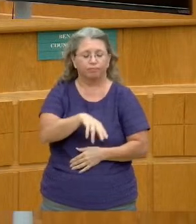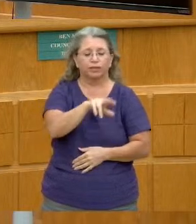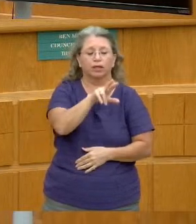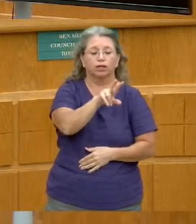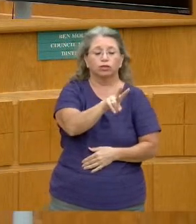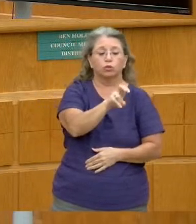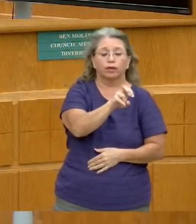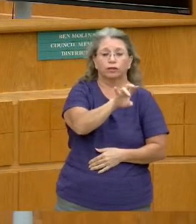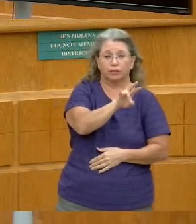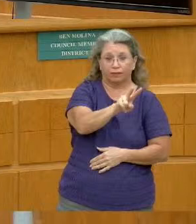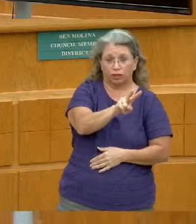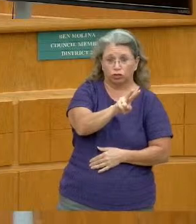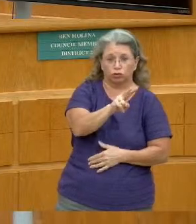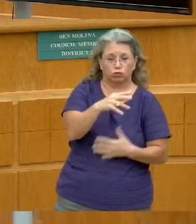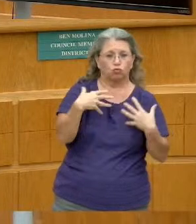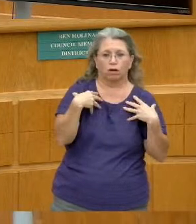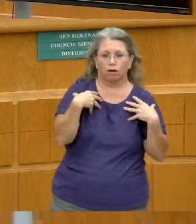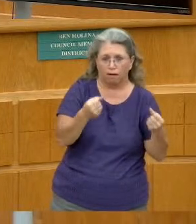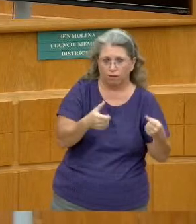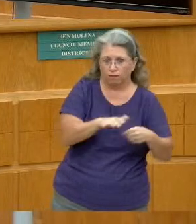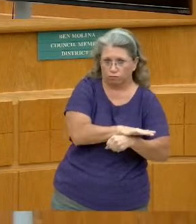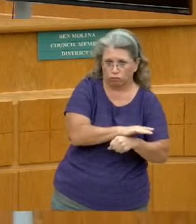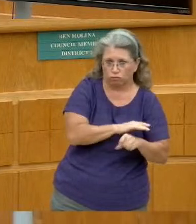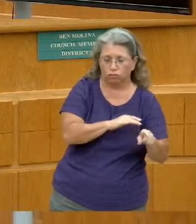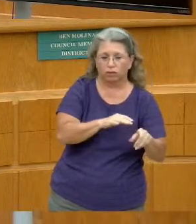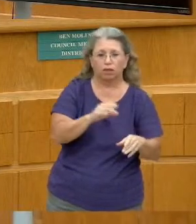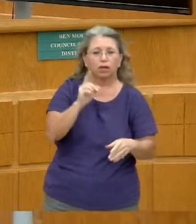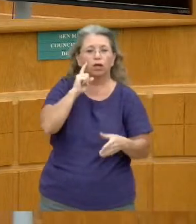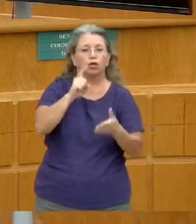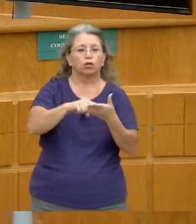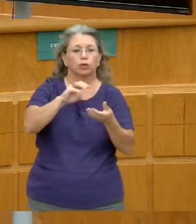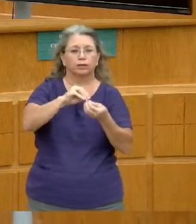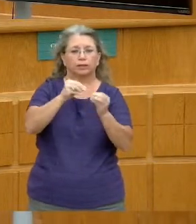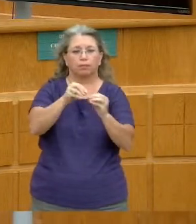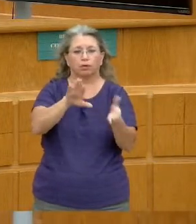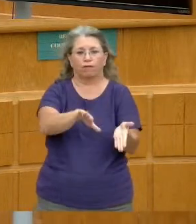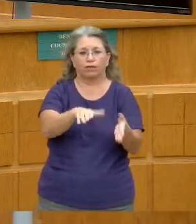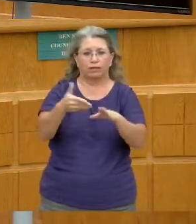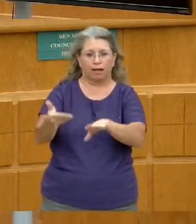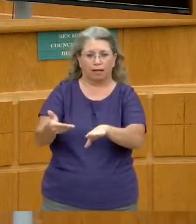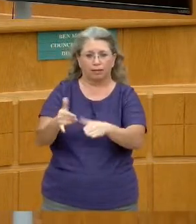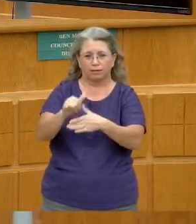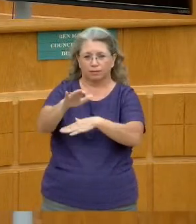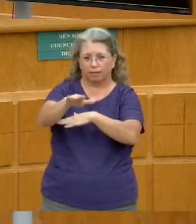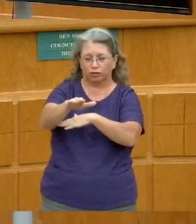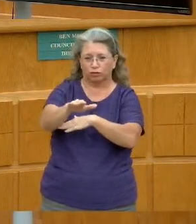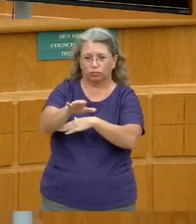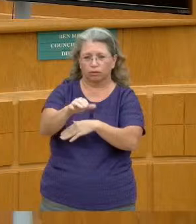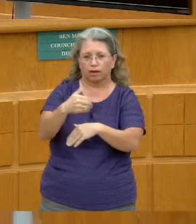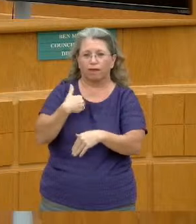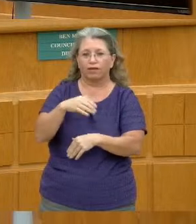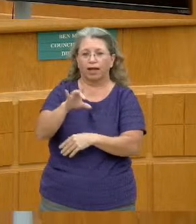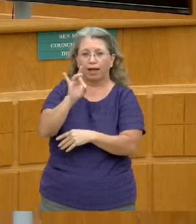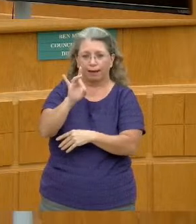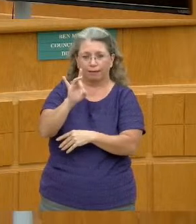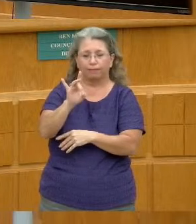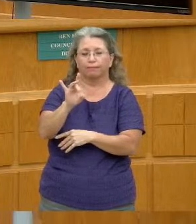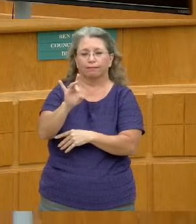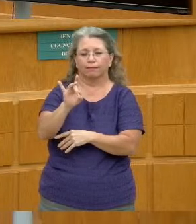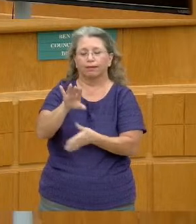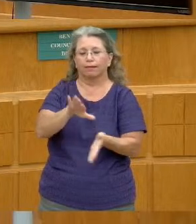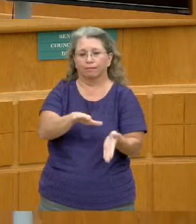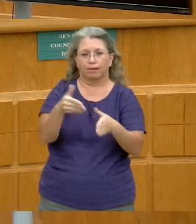are recovered. You'll notice the number of deaths this afternoon is at 8. So we have 8